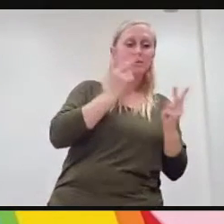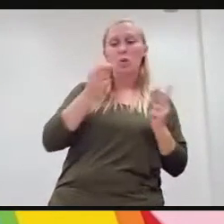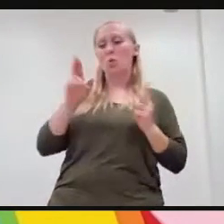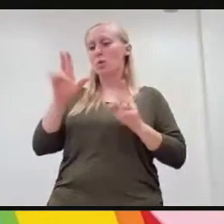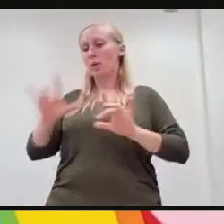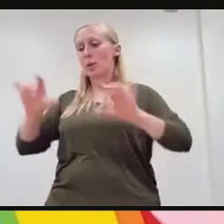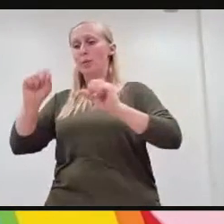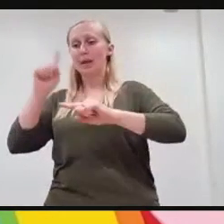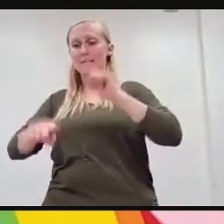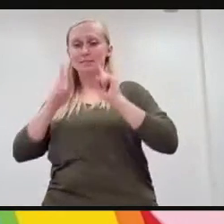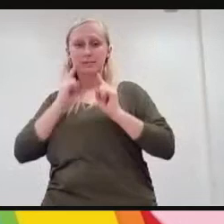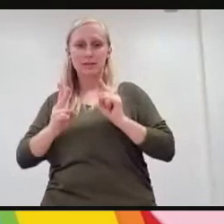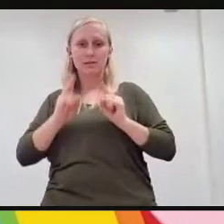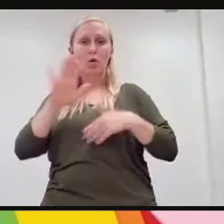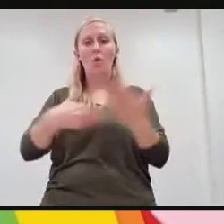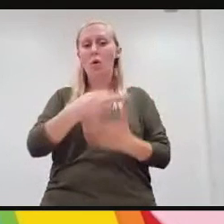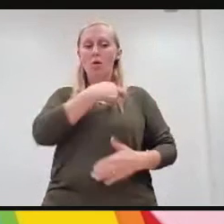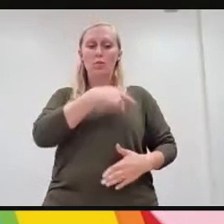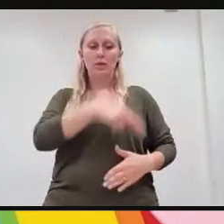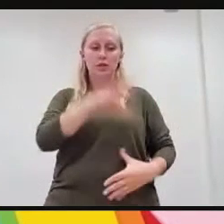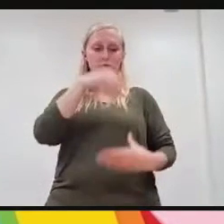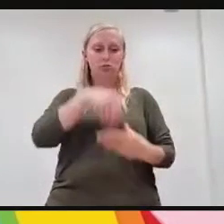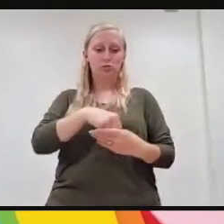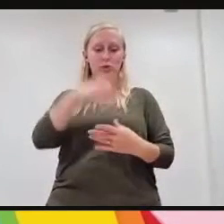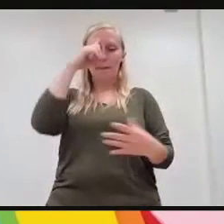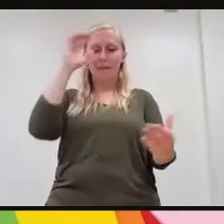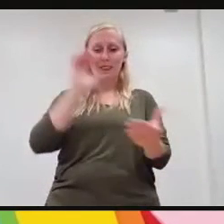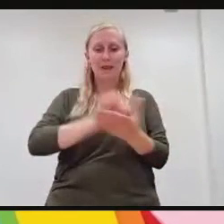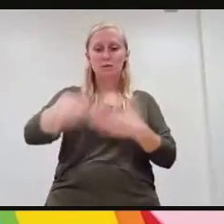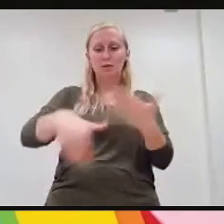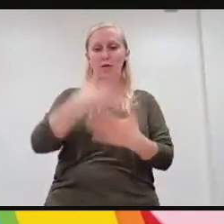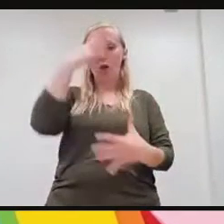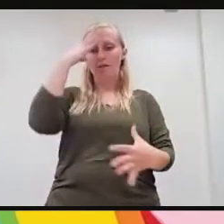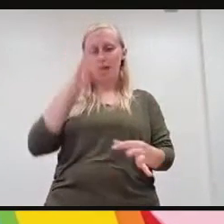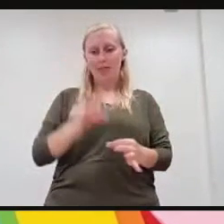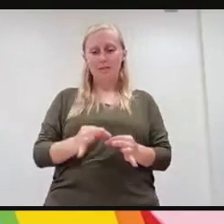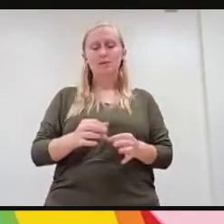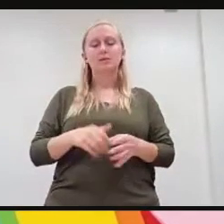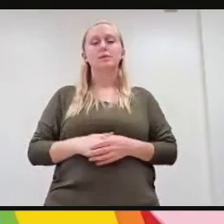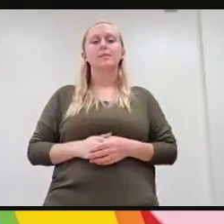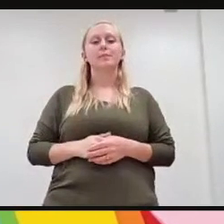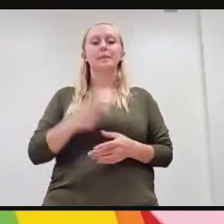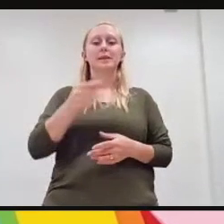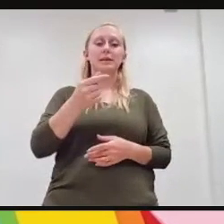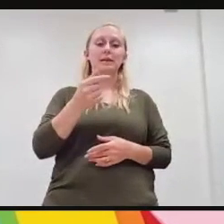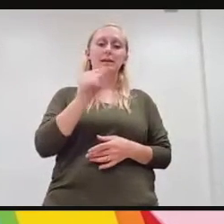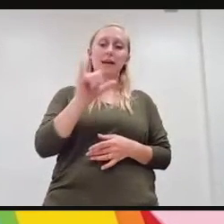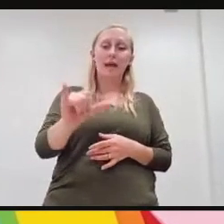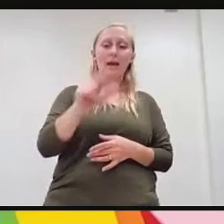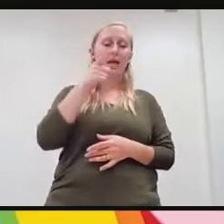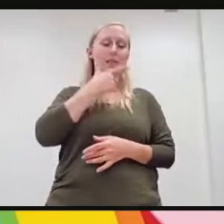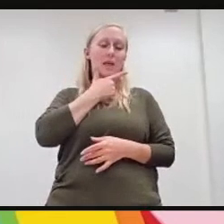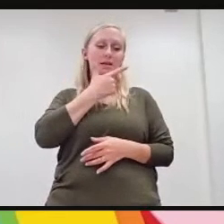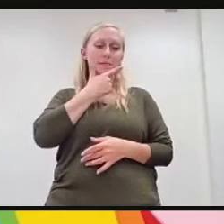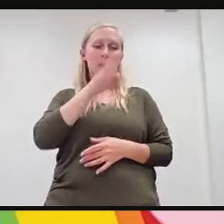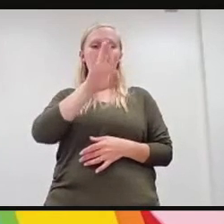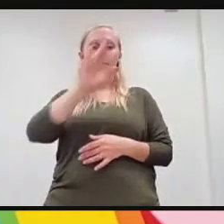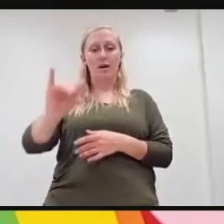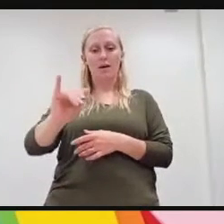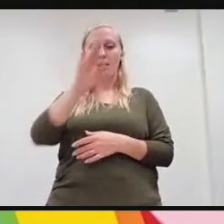invisible, people of all religions, believers in all faiths or creeds, gay, lesbian,